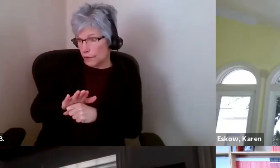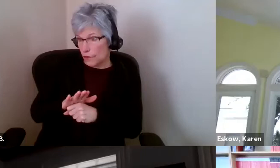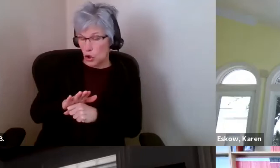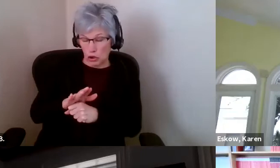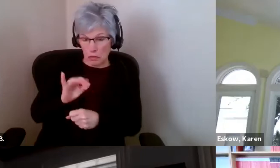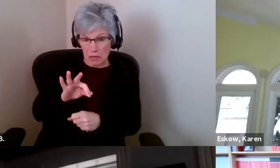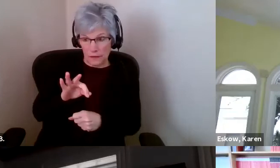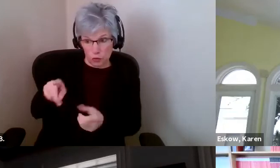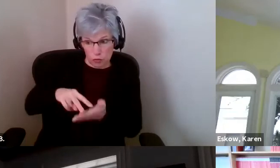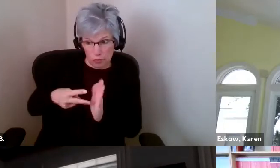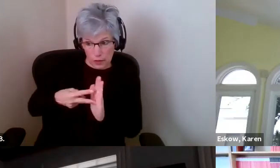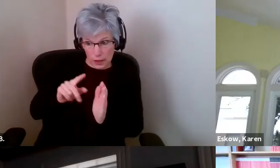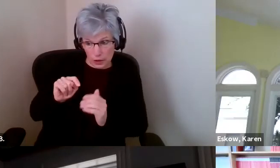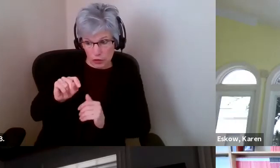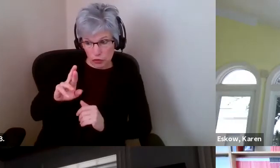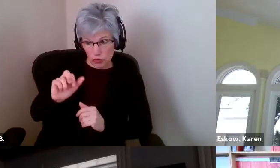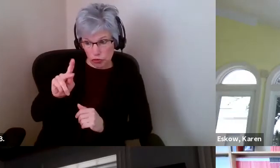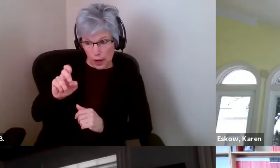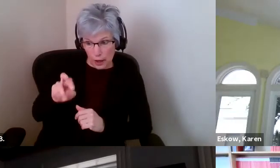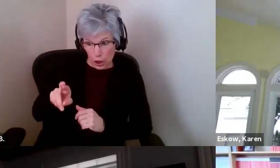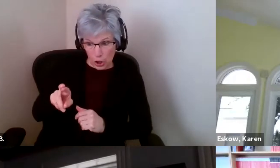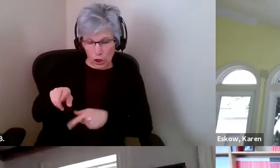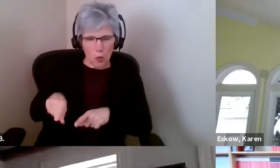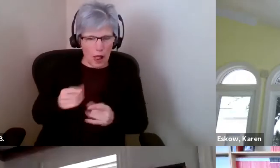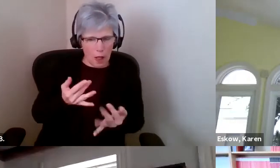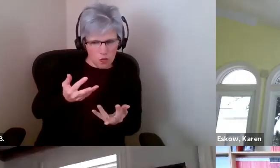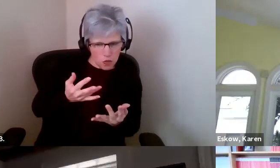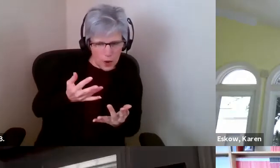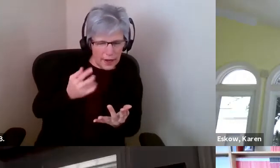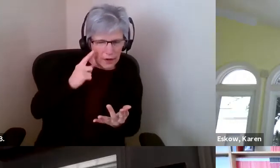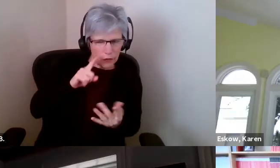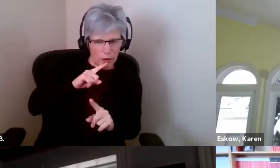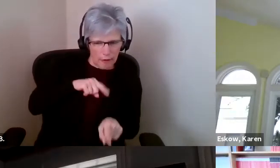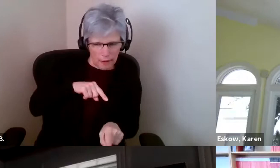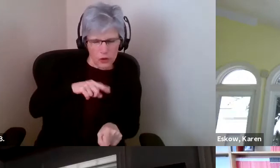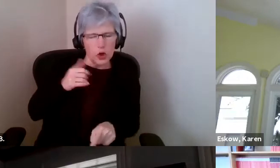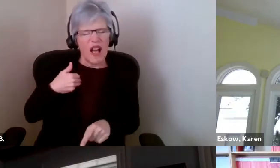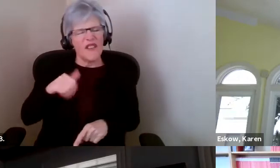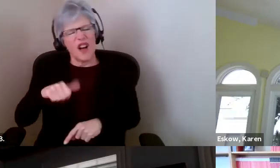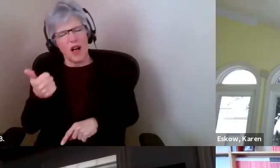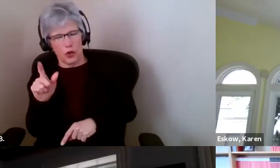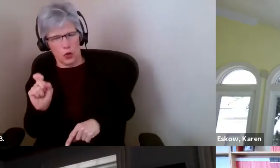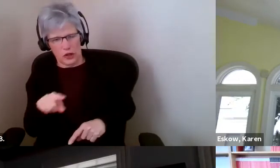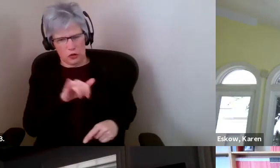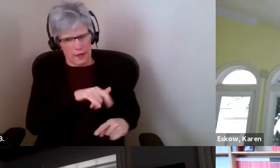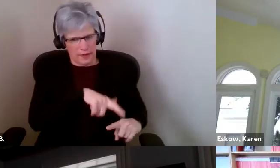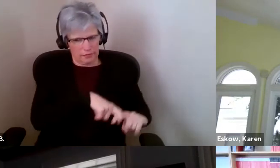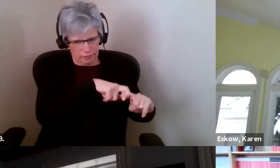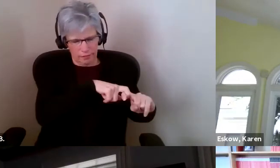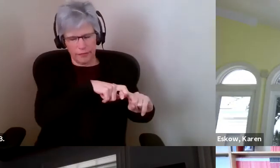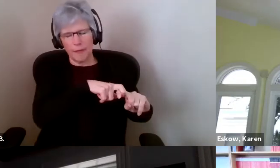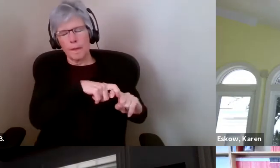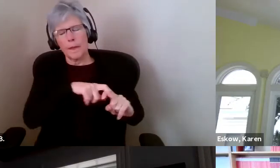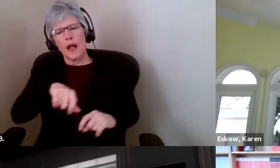they meant. And while they're doing that, I have another question, so let's pause on that one